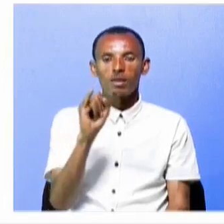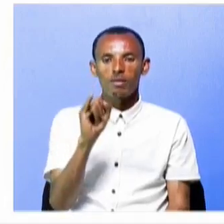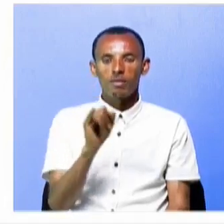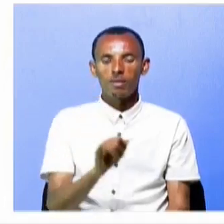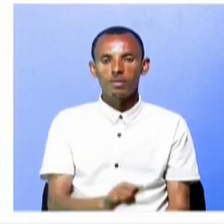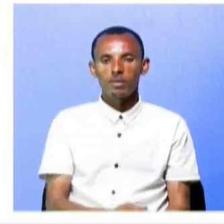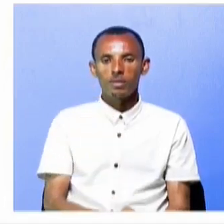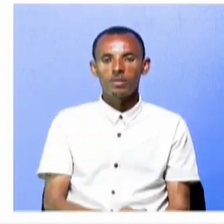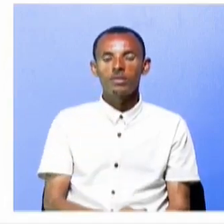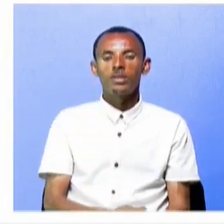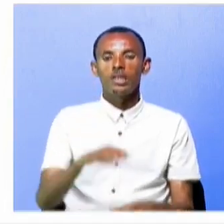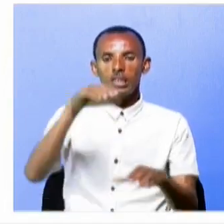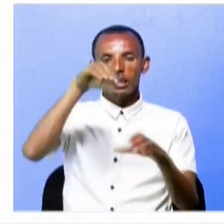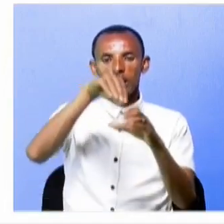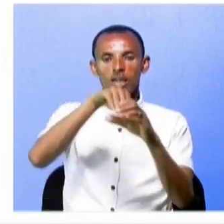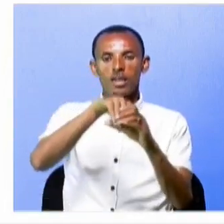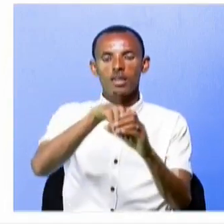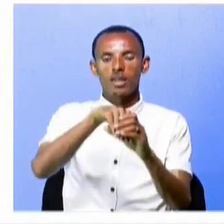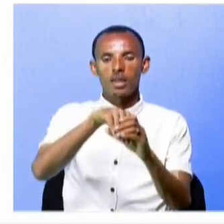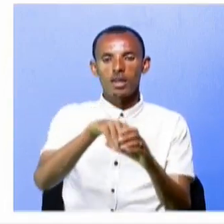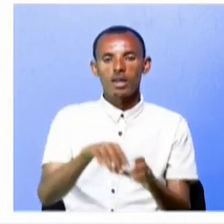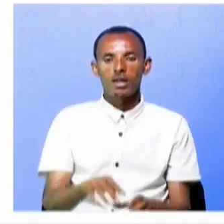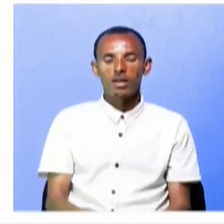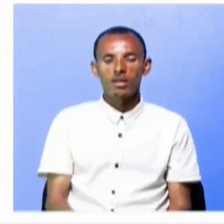If the interior